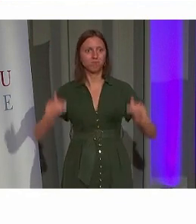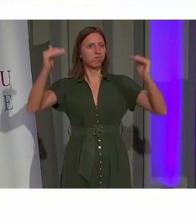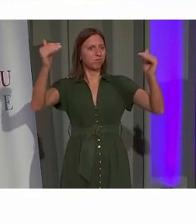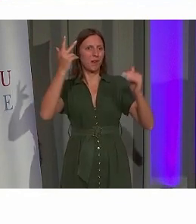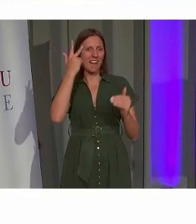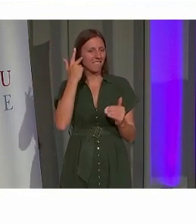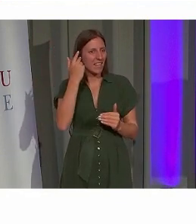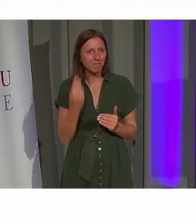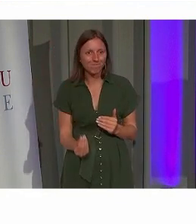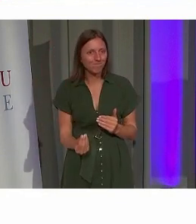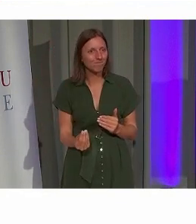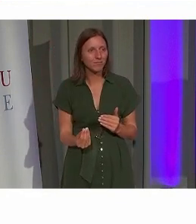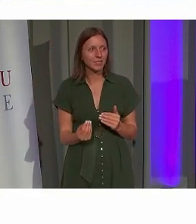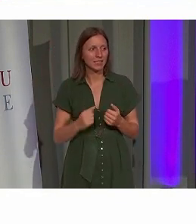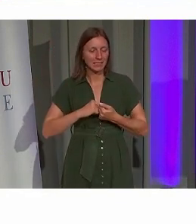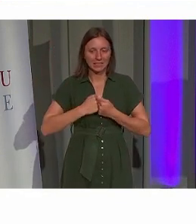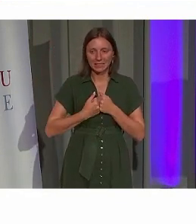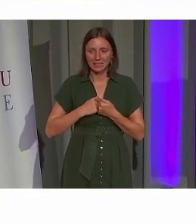Bruges is different.